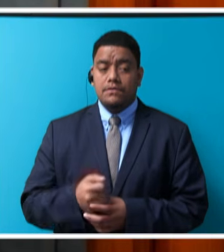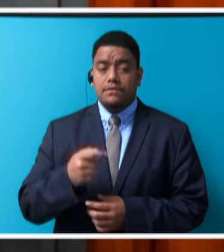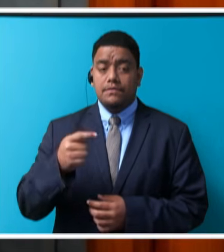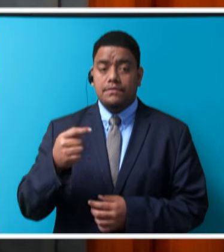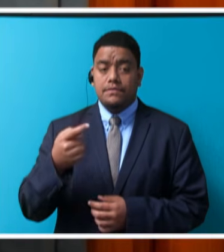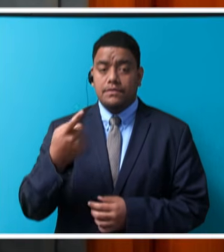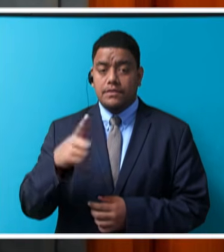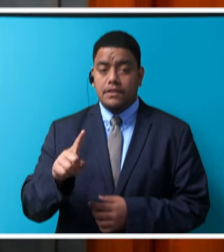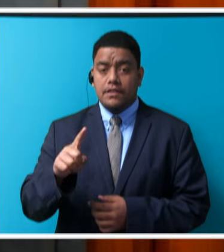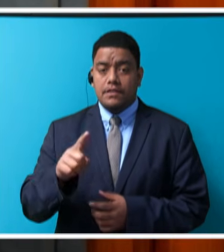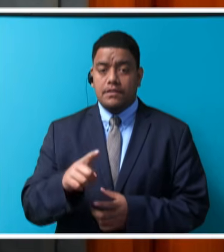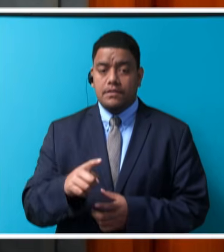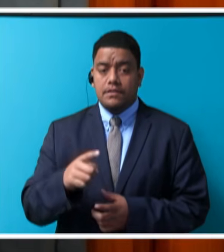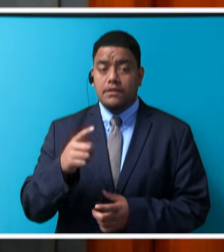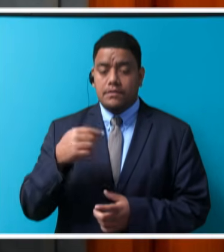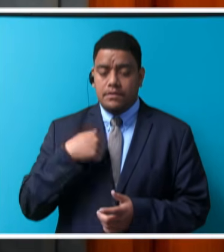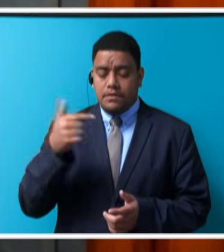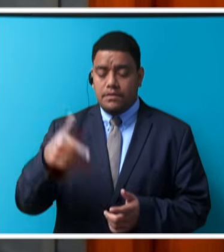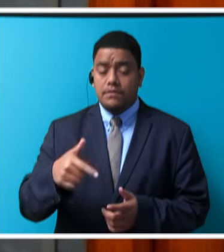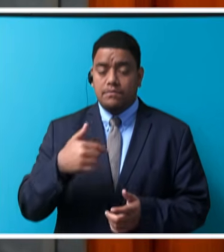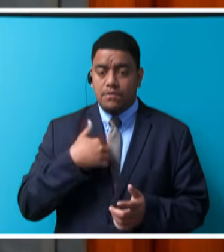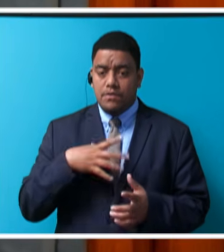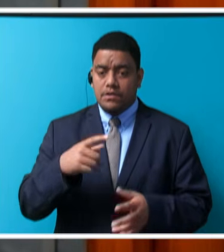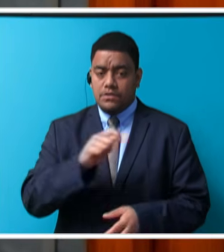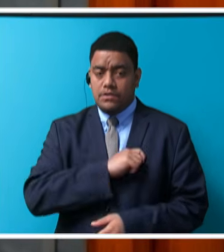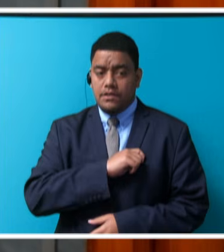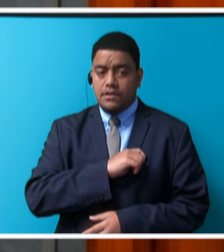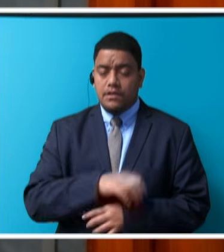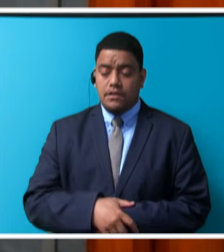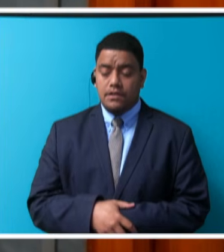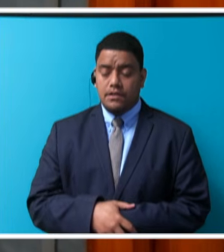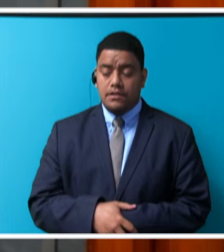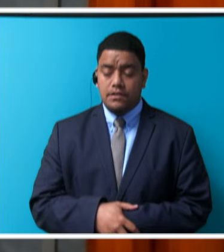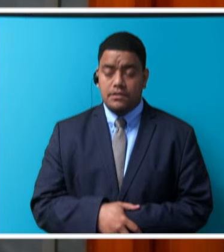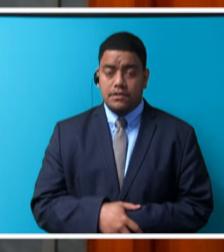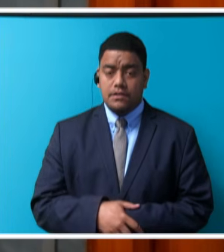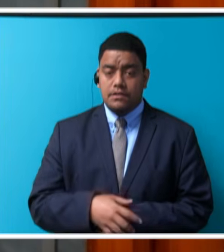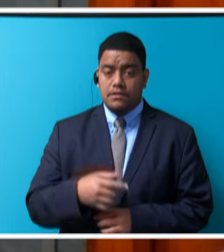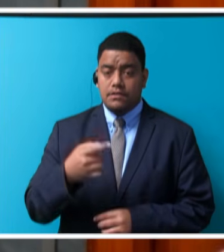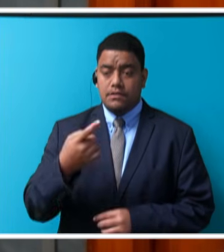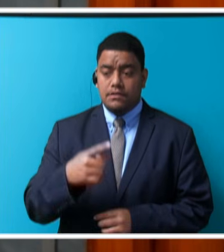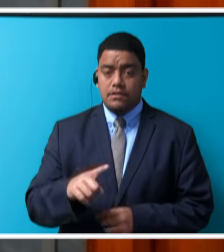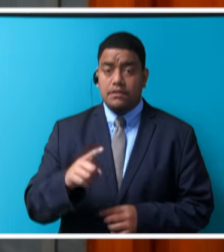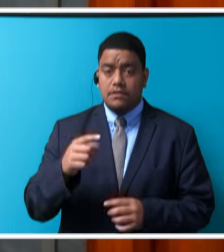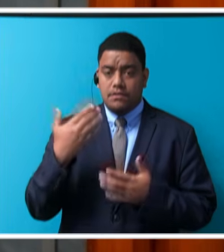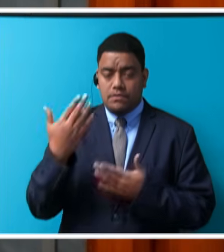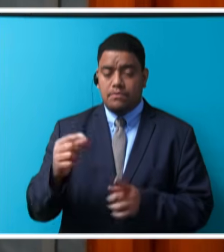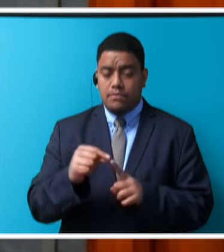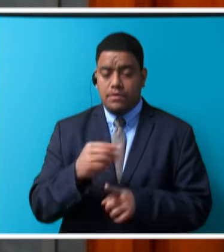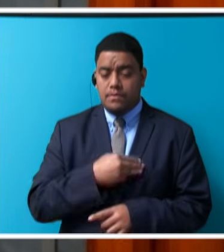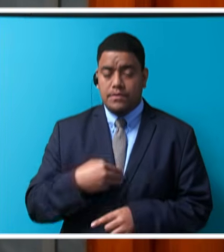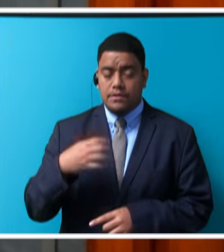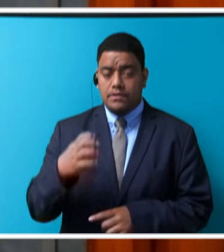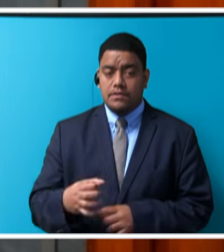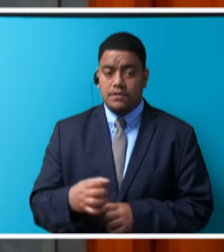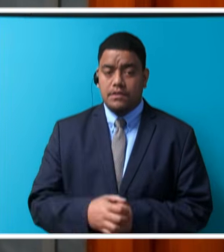so with deep sense of conviction and trust that with the able leadership of our Honourable Prime Minister,